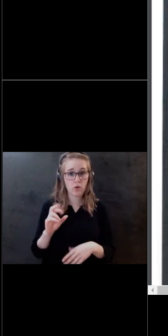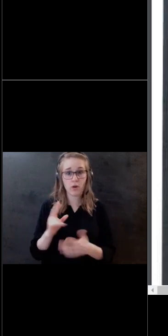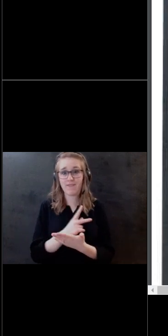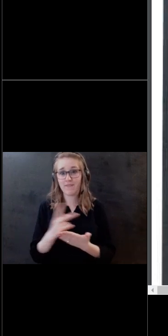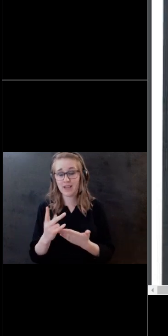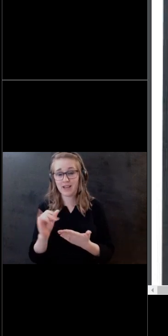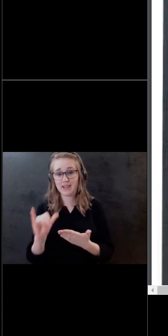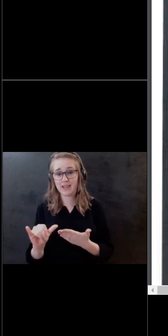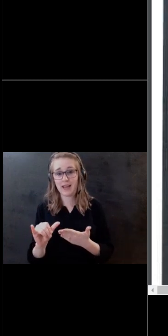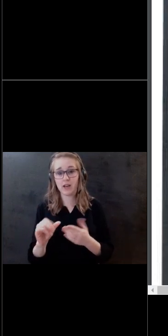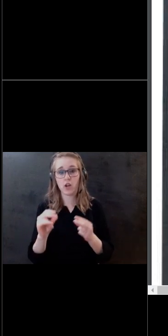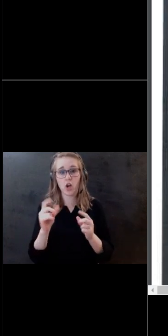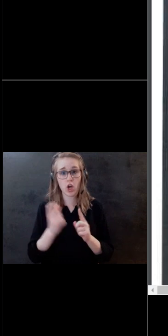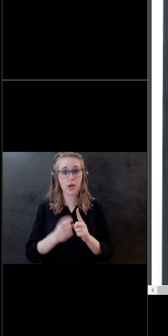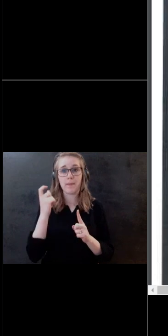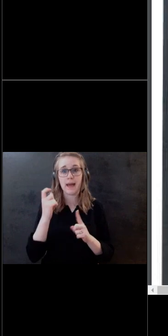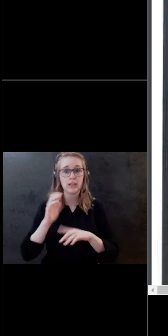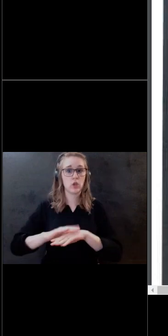notice of default?